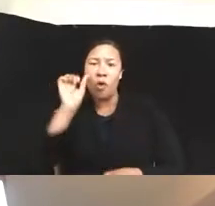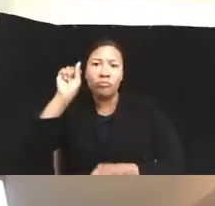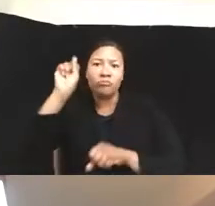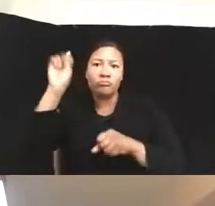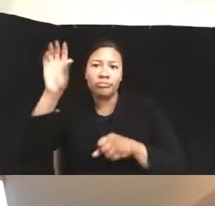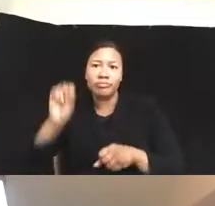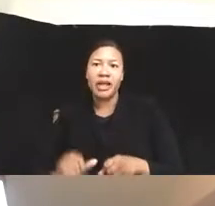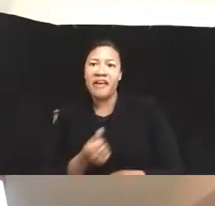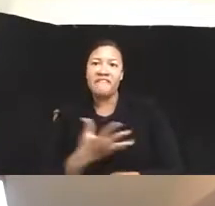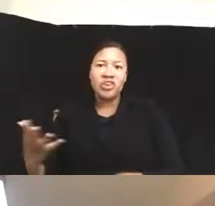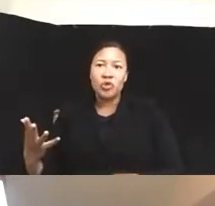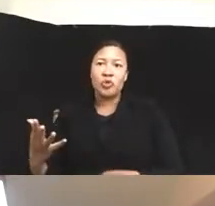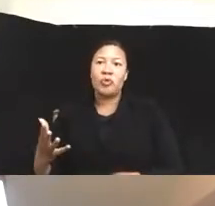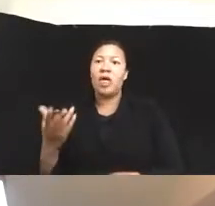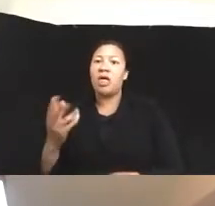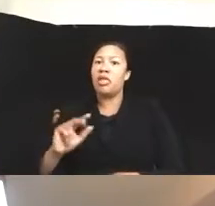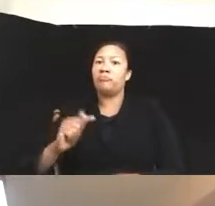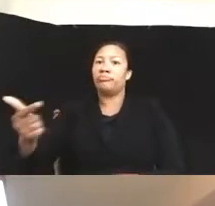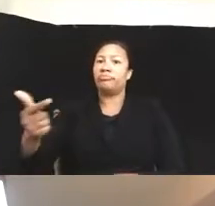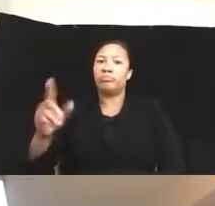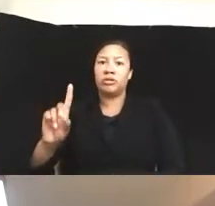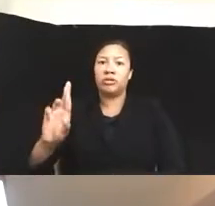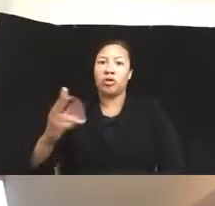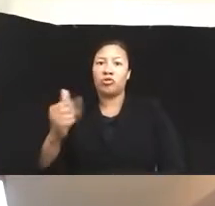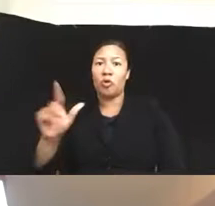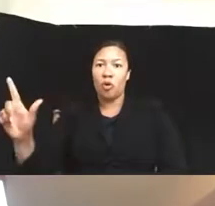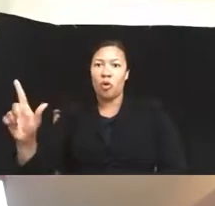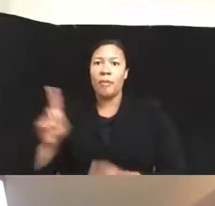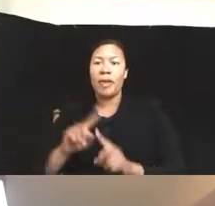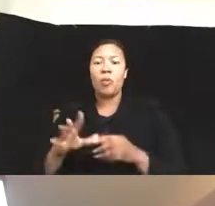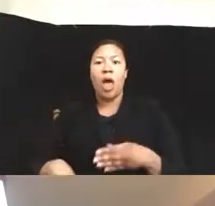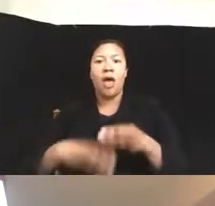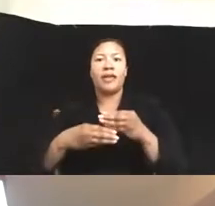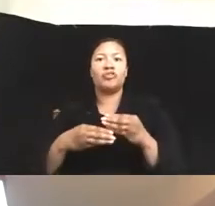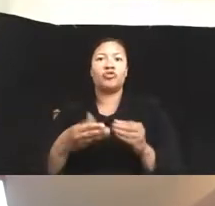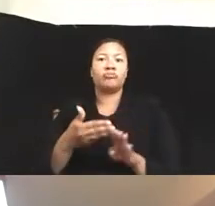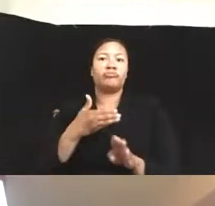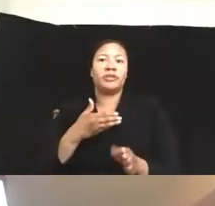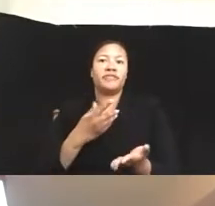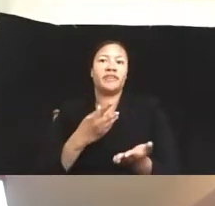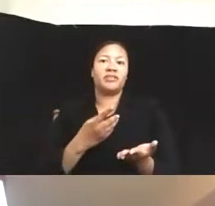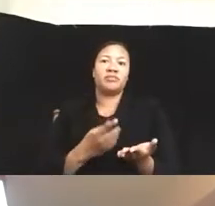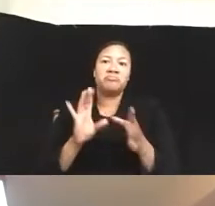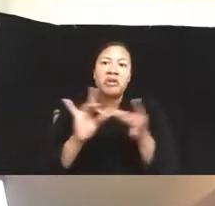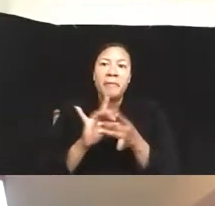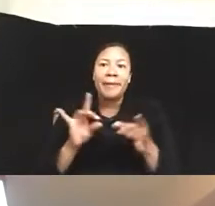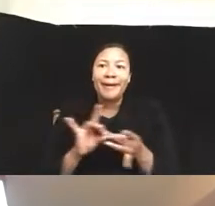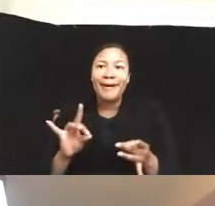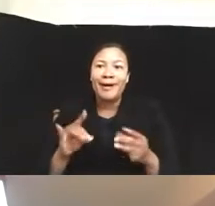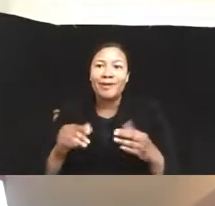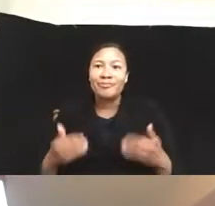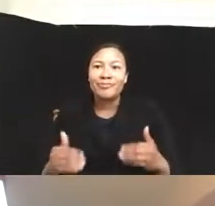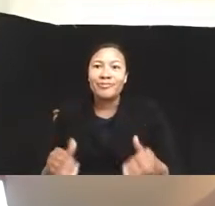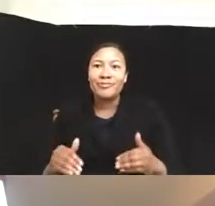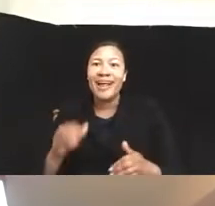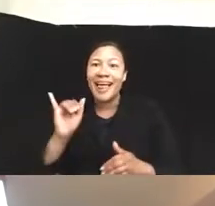them to you, Dr. Hall. But I just wanted to pick up on the previous comments to say, this is an autoethnography of the empire of